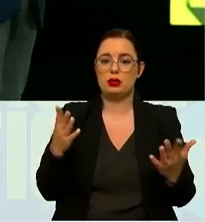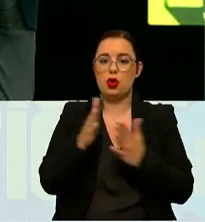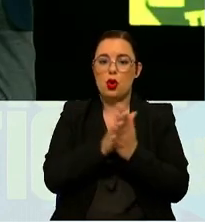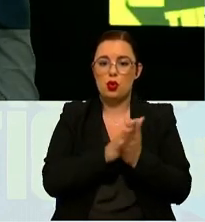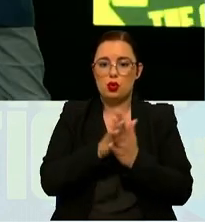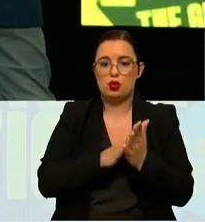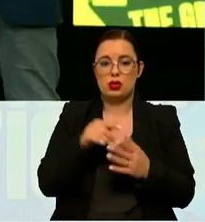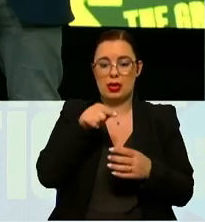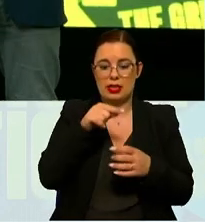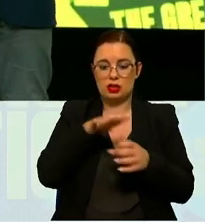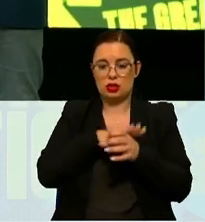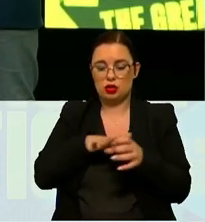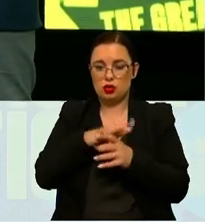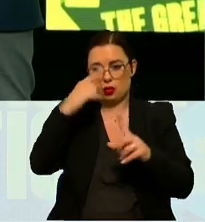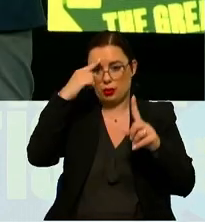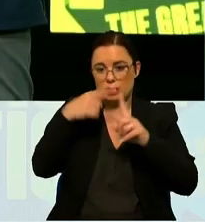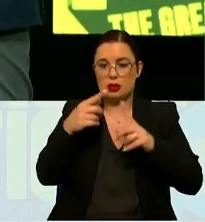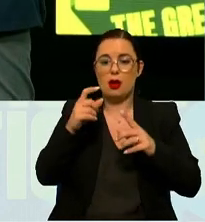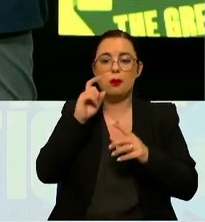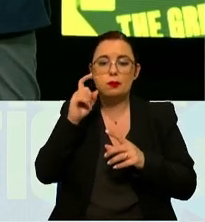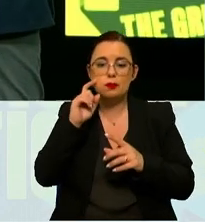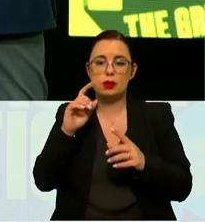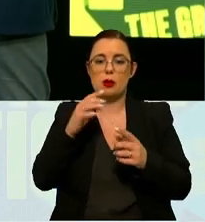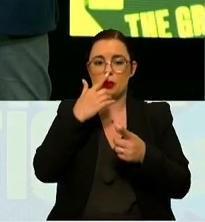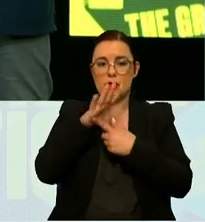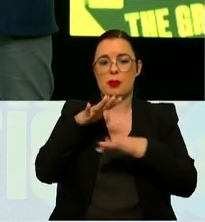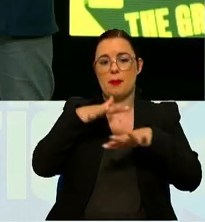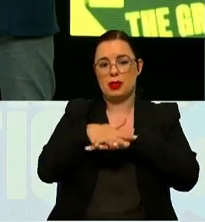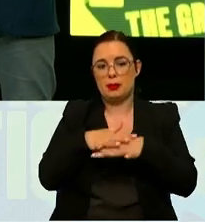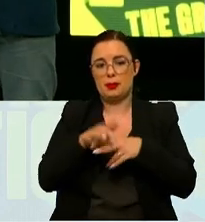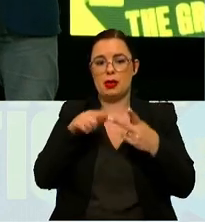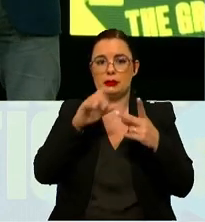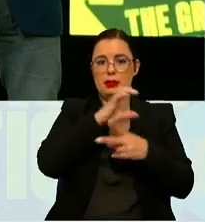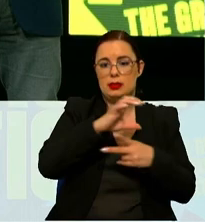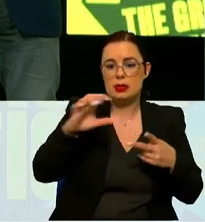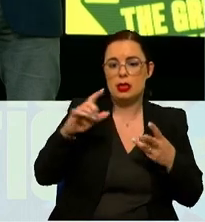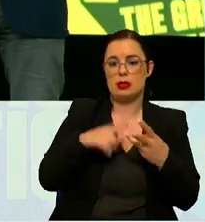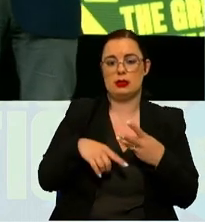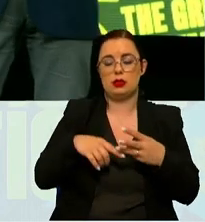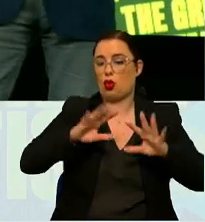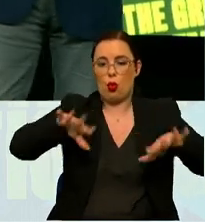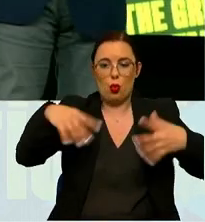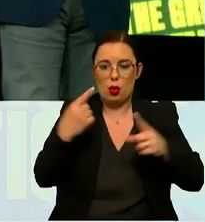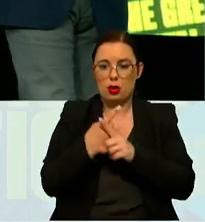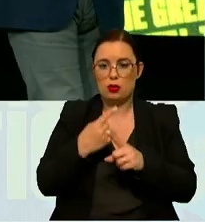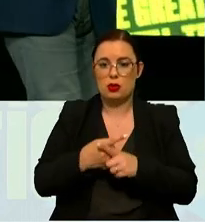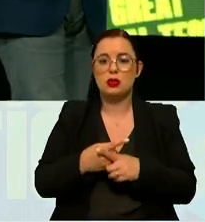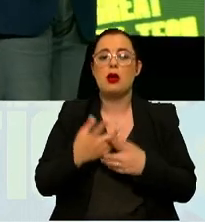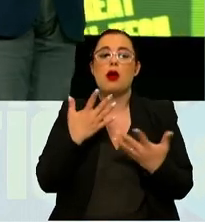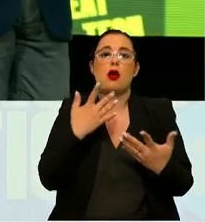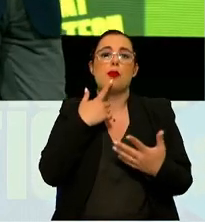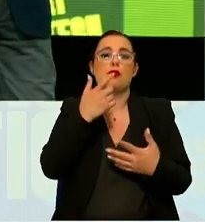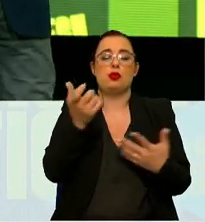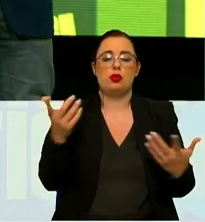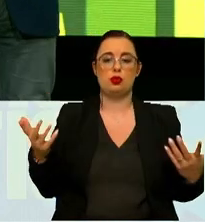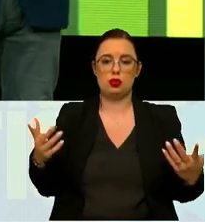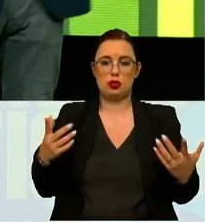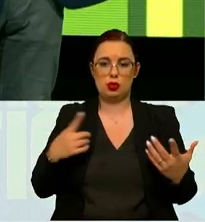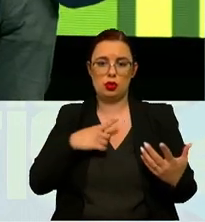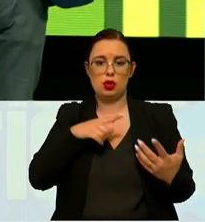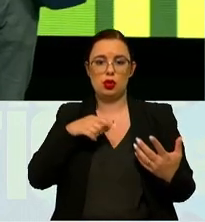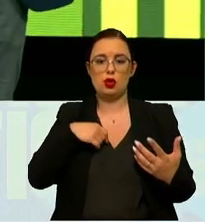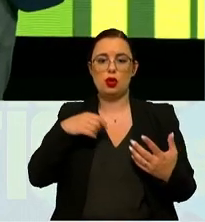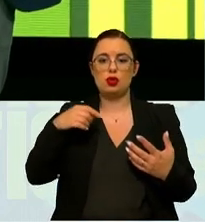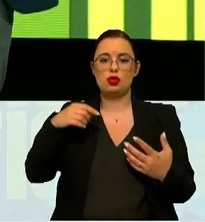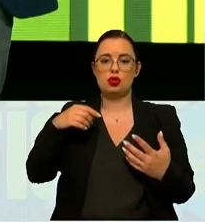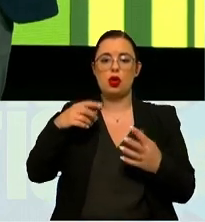that are pushing the barriers of what mathematics and science are able to do. Another question, who here has heard about AlphaFold